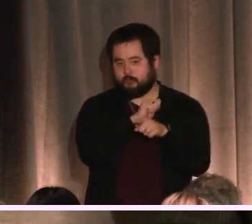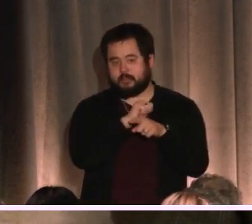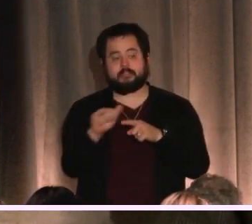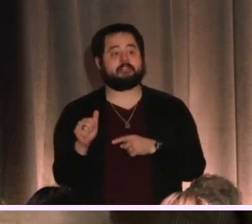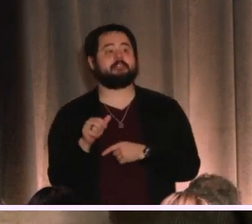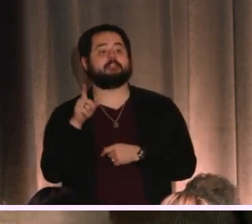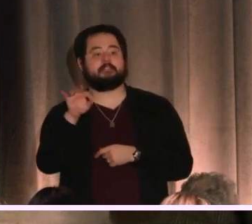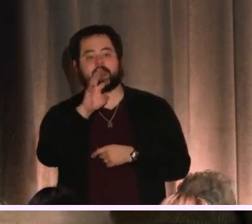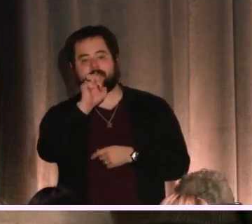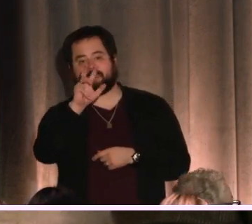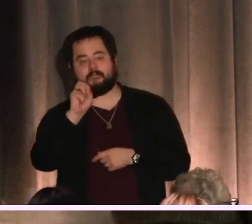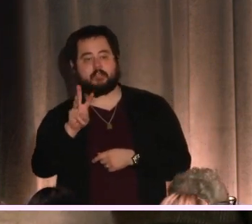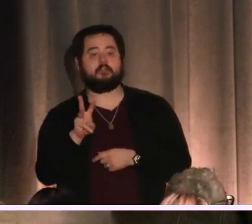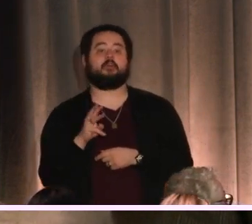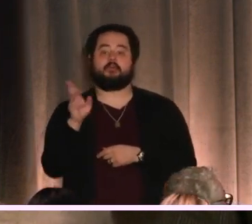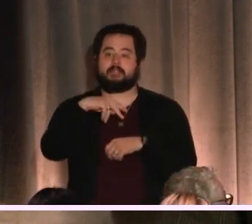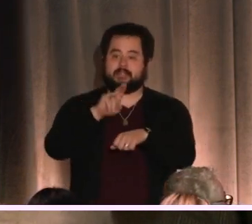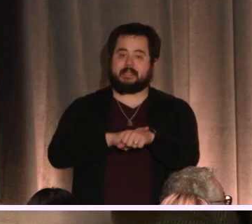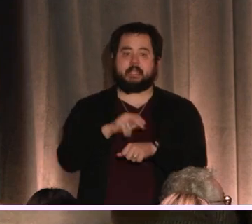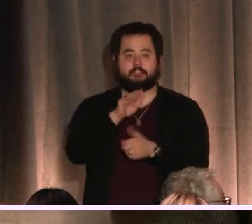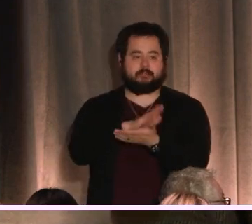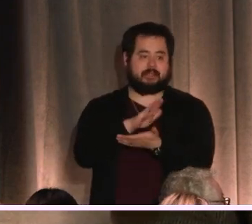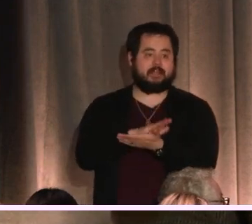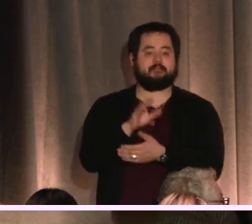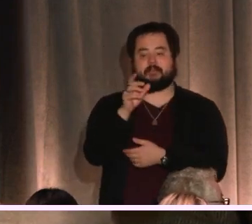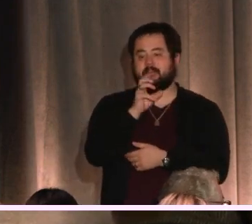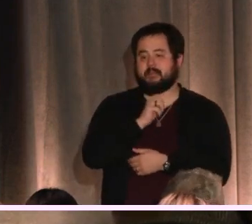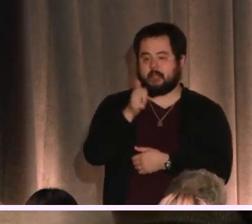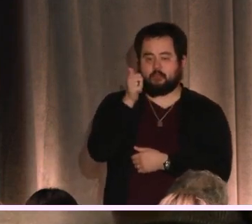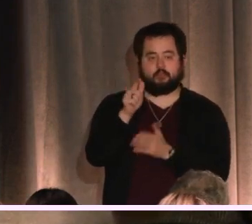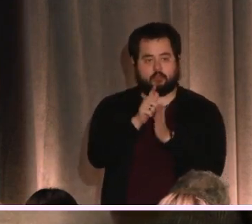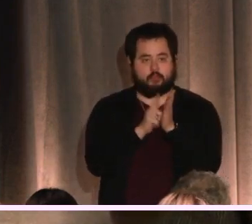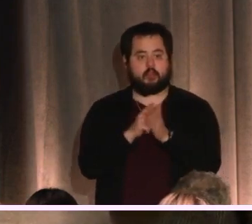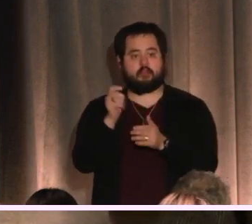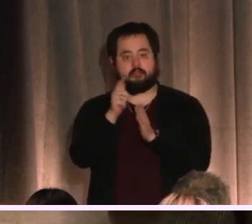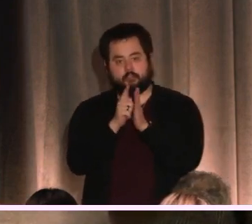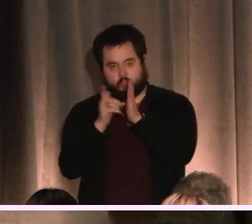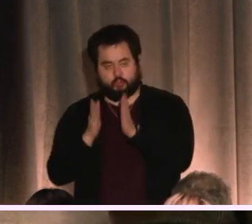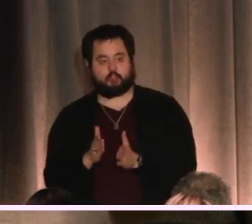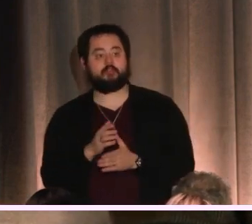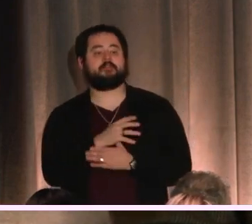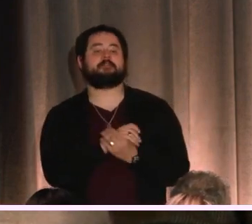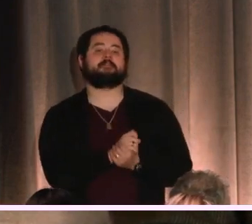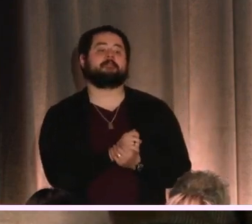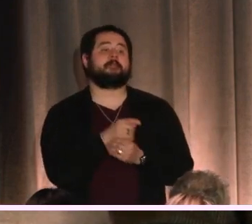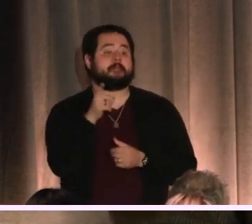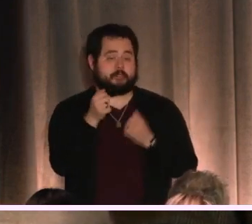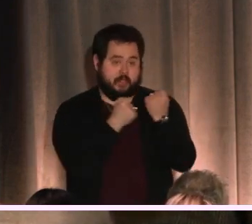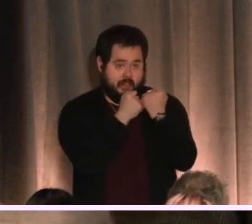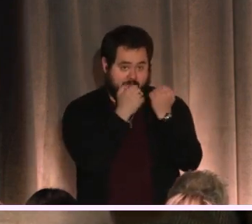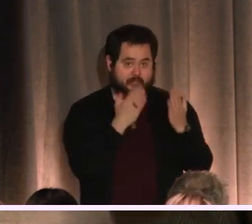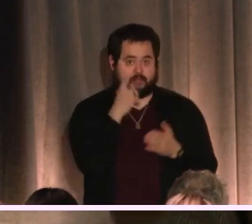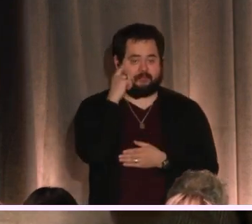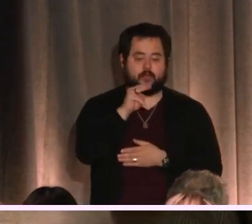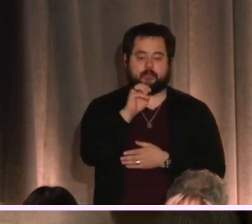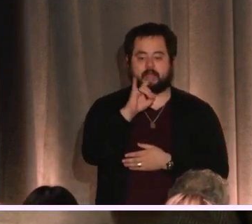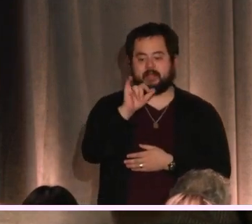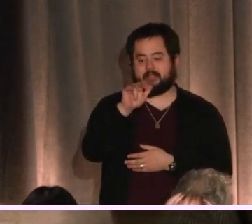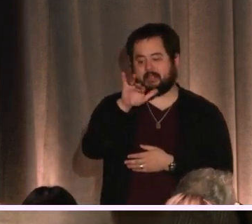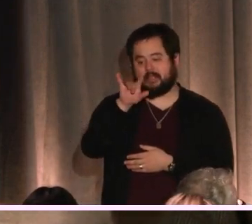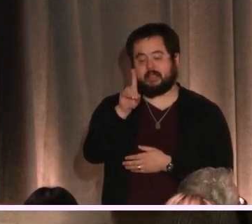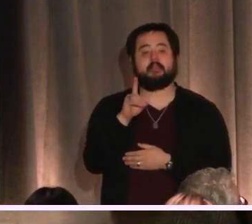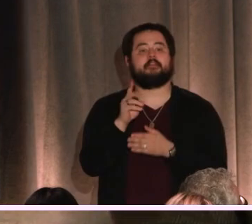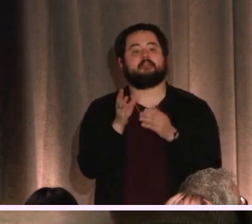of the National Academy of Elder Law Attorneys and the American College of Trust and Estate Counsel. She's an advocate for Medicaid reform and